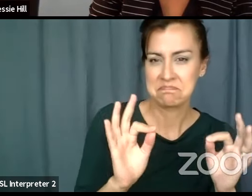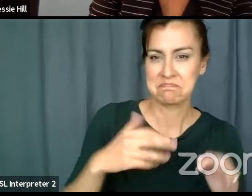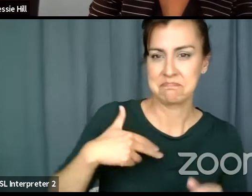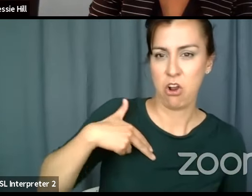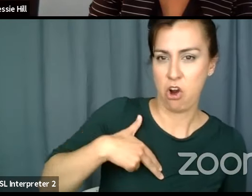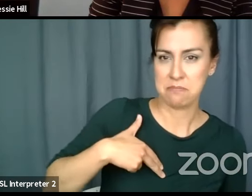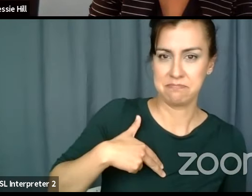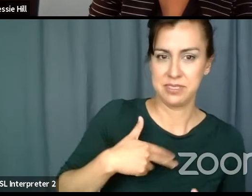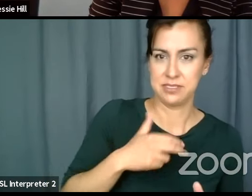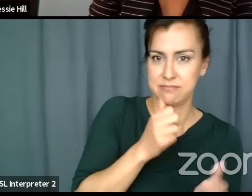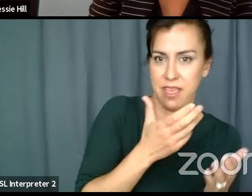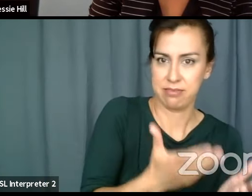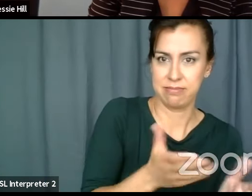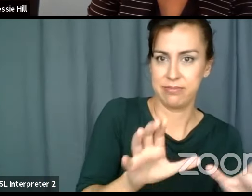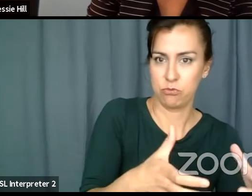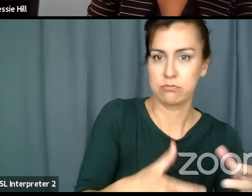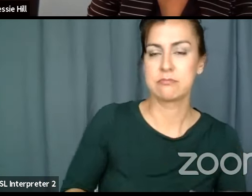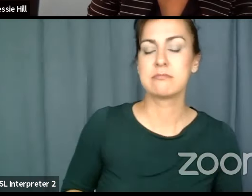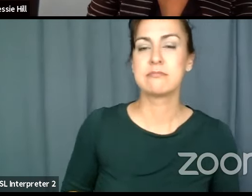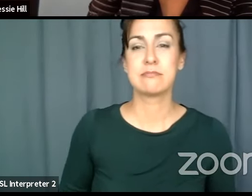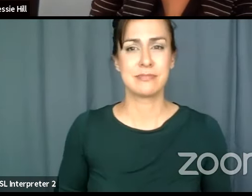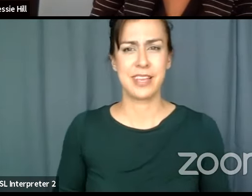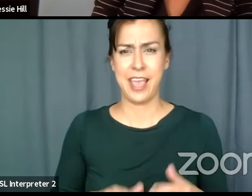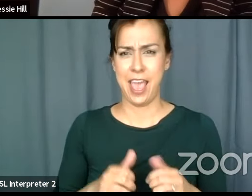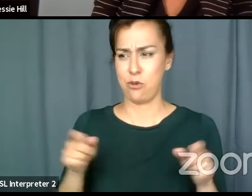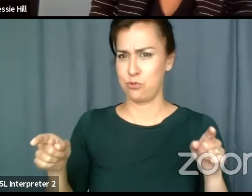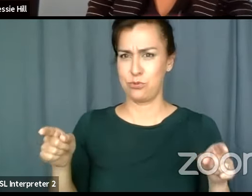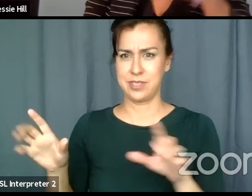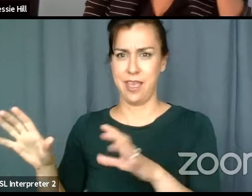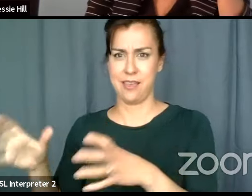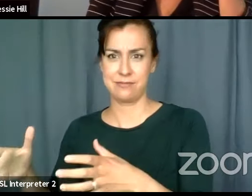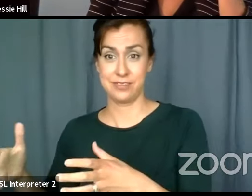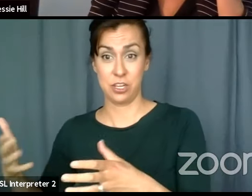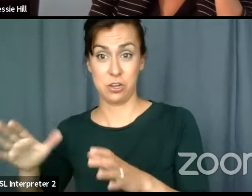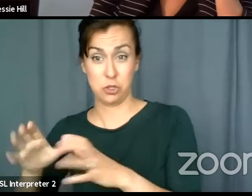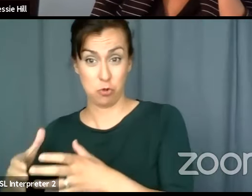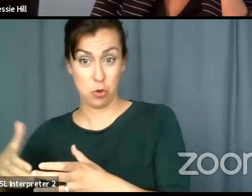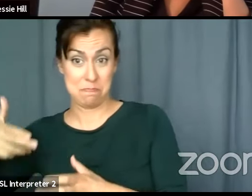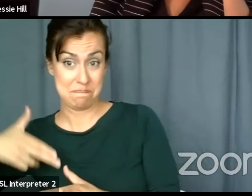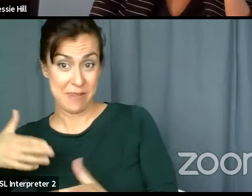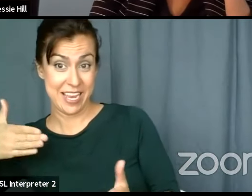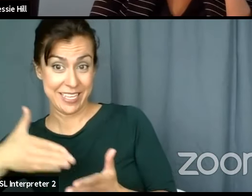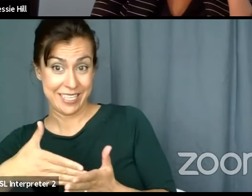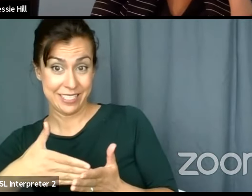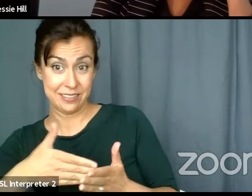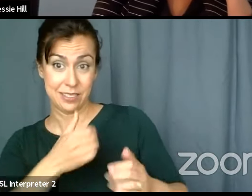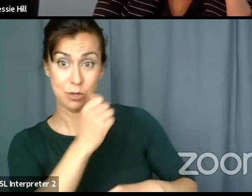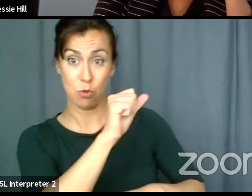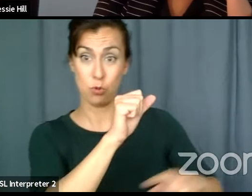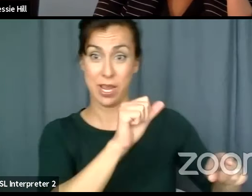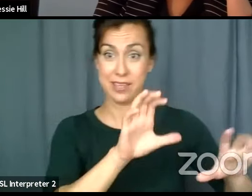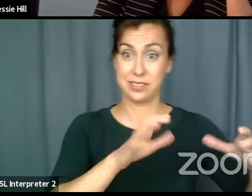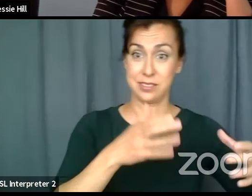possession. What does that do with regards to the chilling effect?